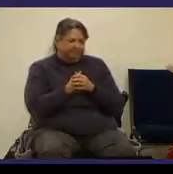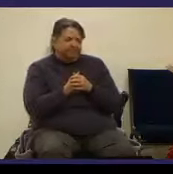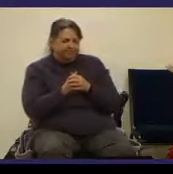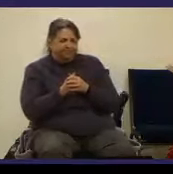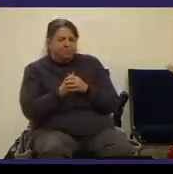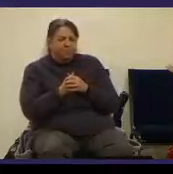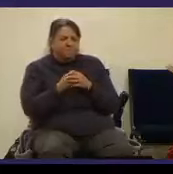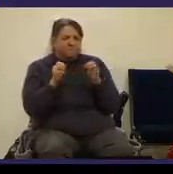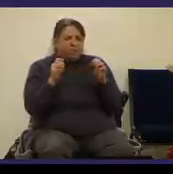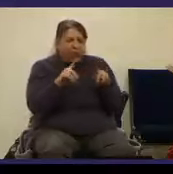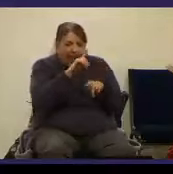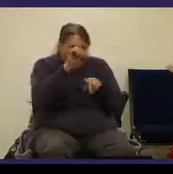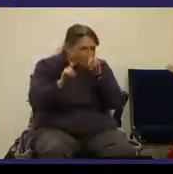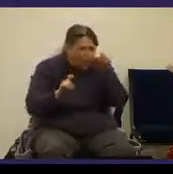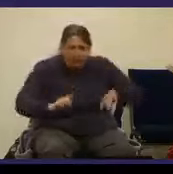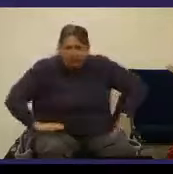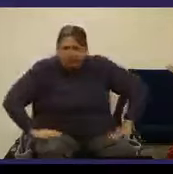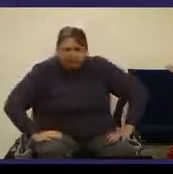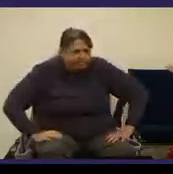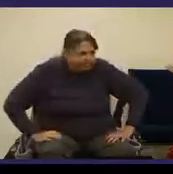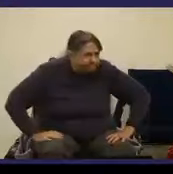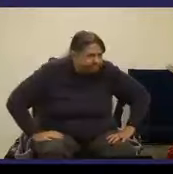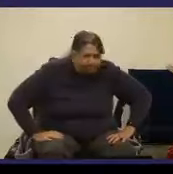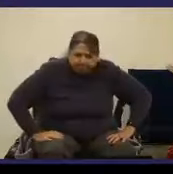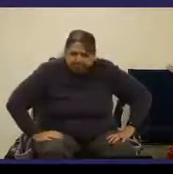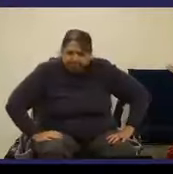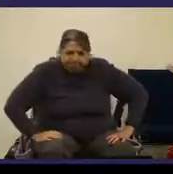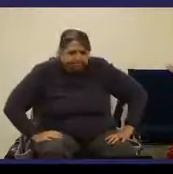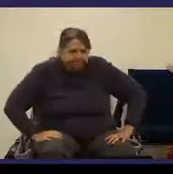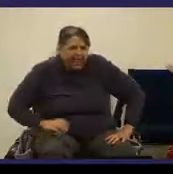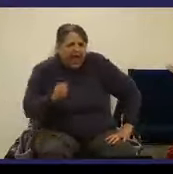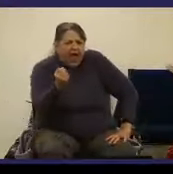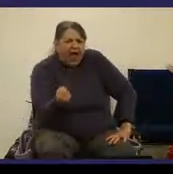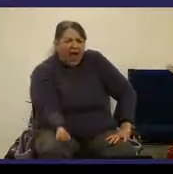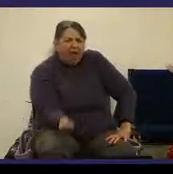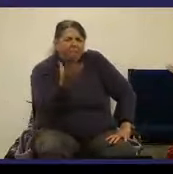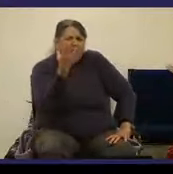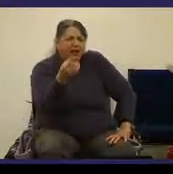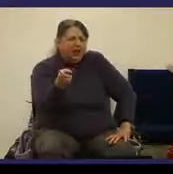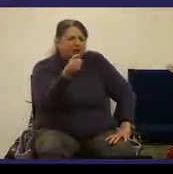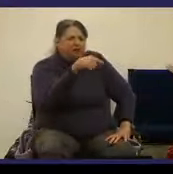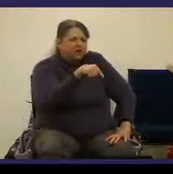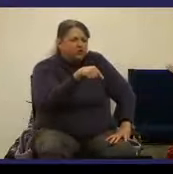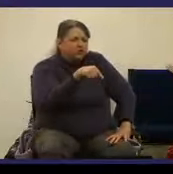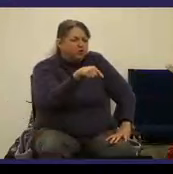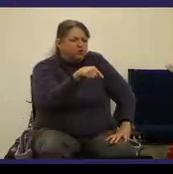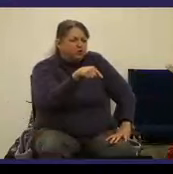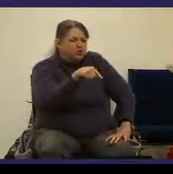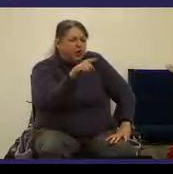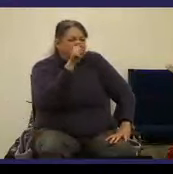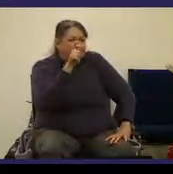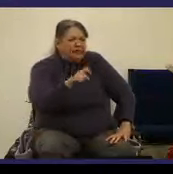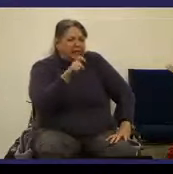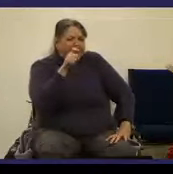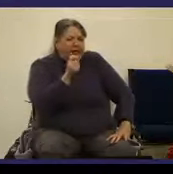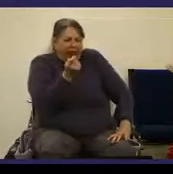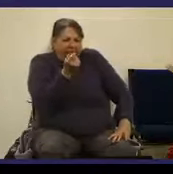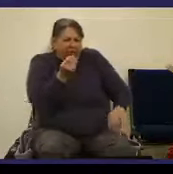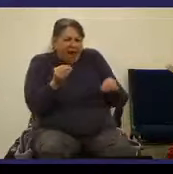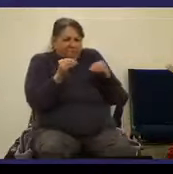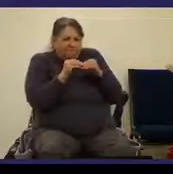let me begin by asking you a question, right? How many of you can use a dosage of joy this